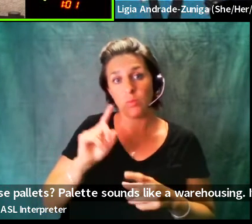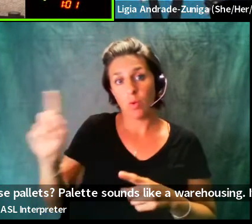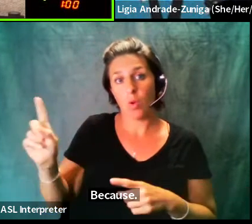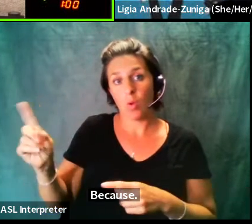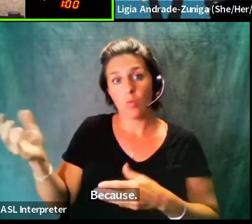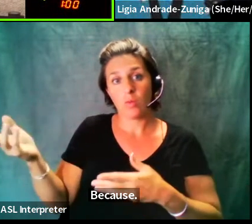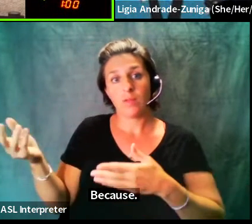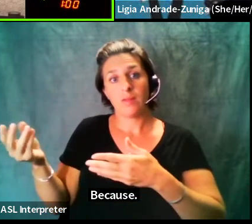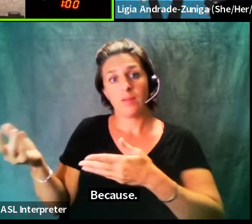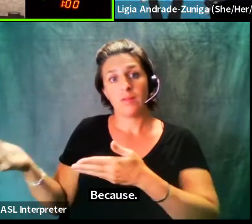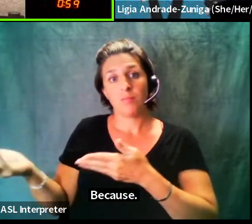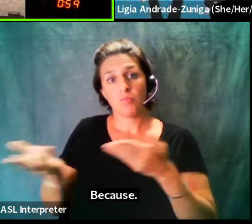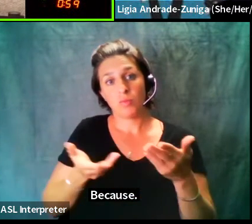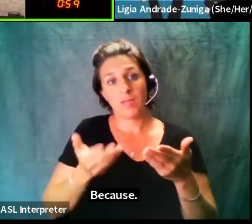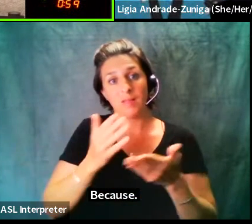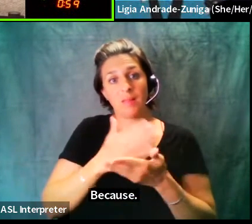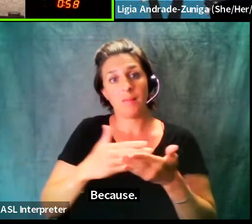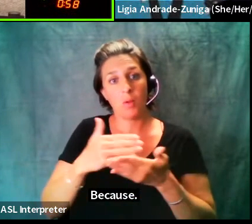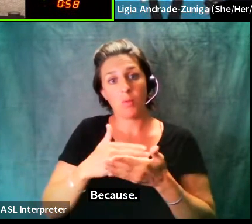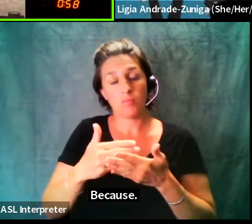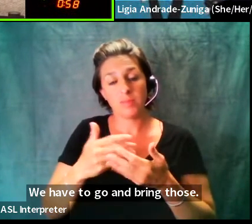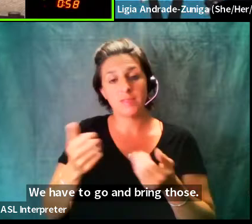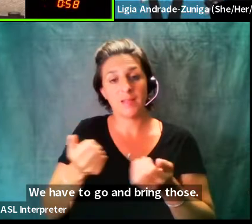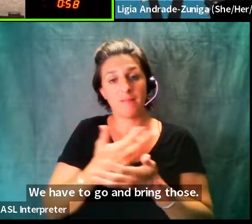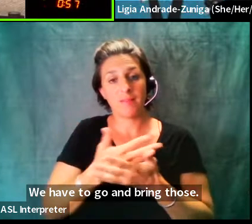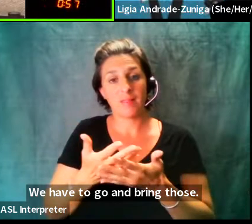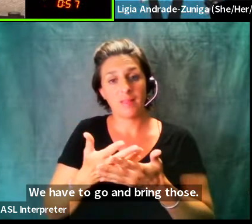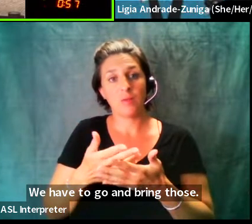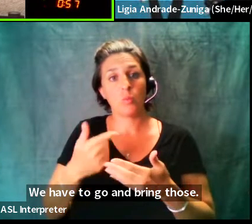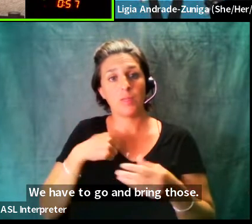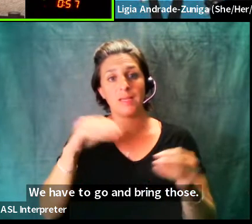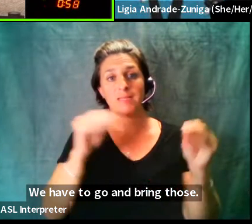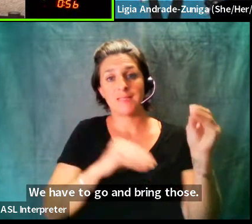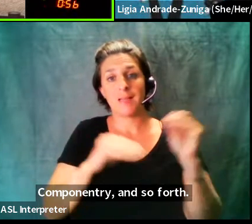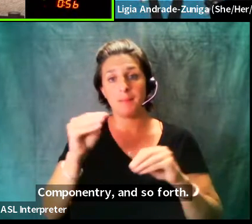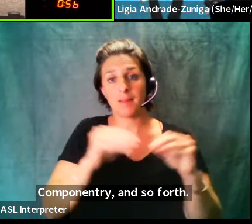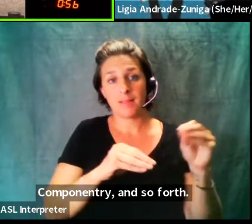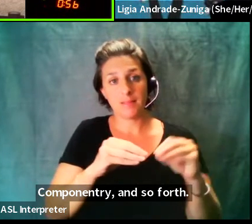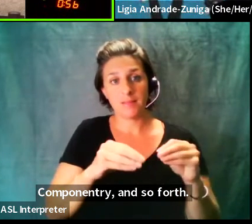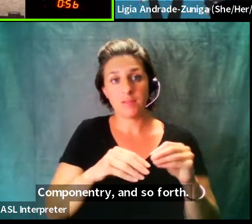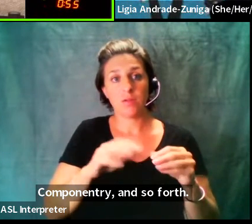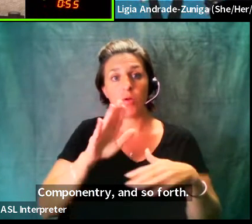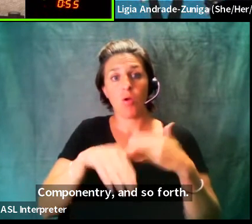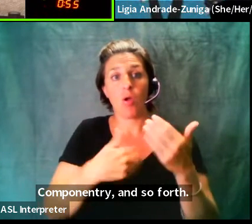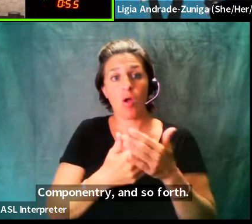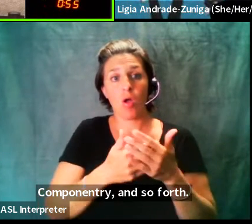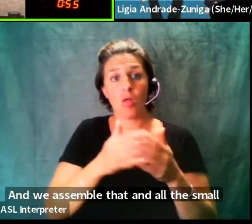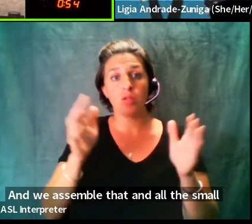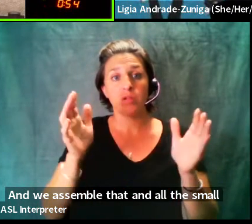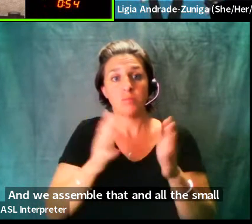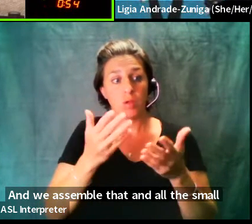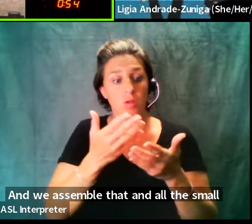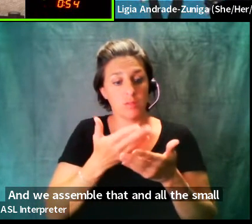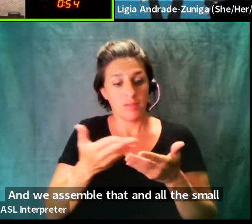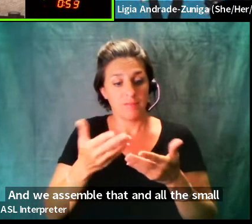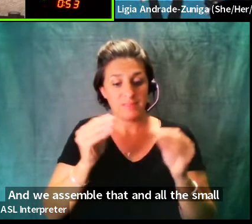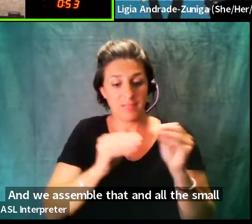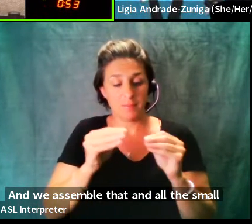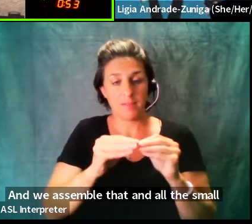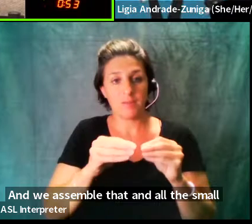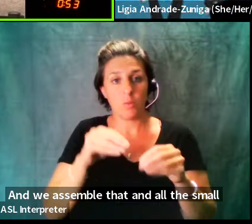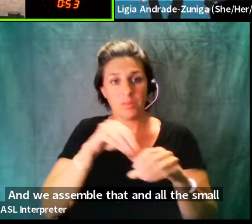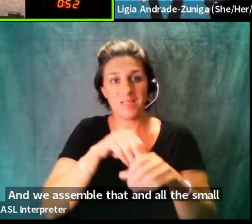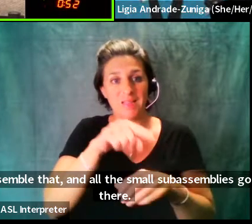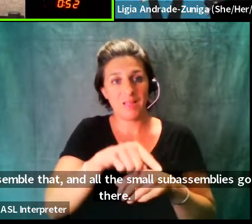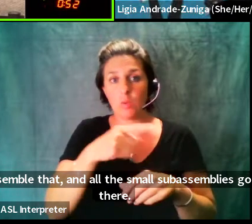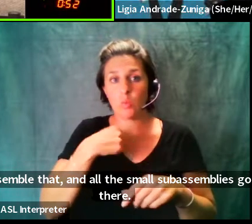those componentry and so forth, and we assemble that. And all the small sub-assemblies go in there. We